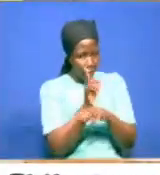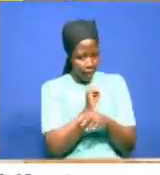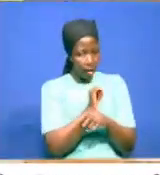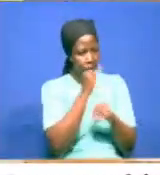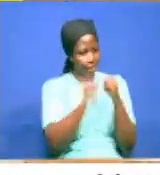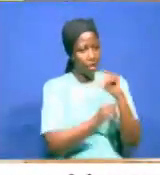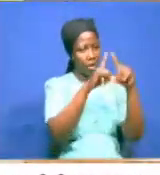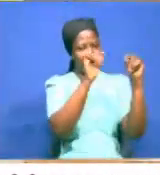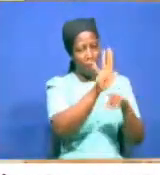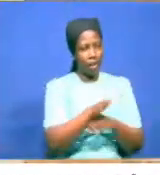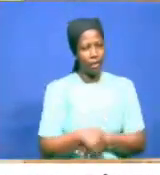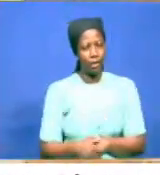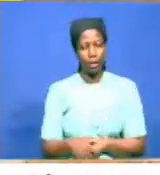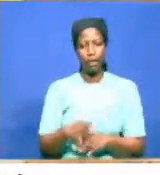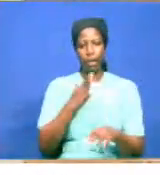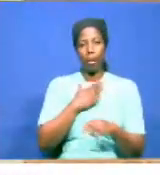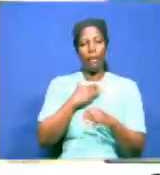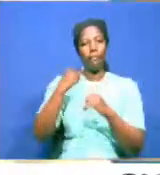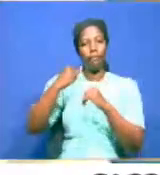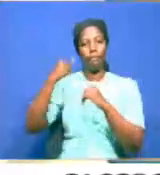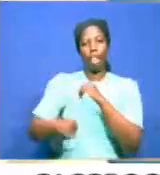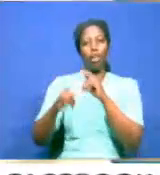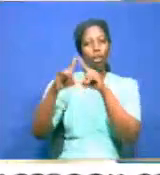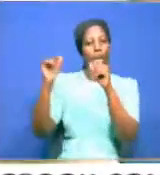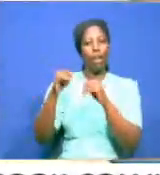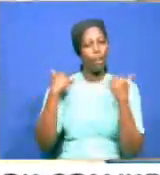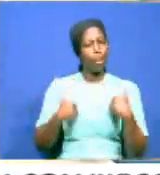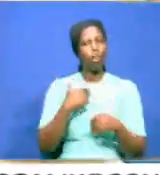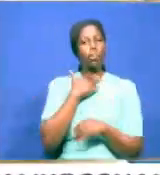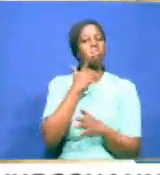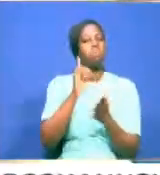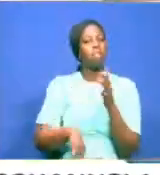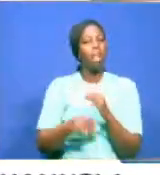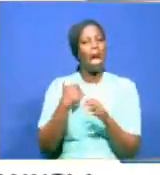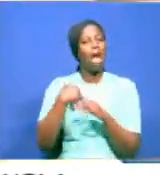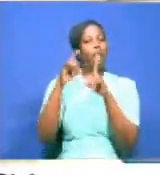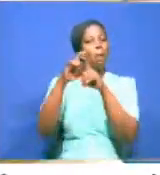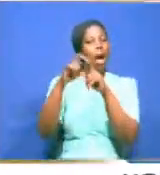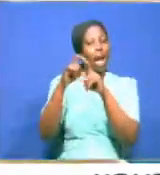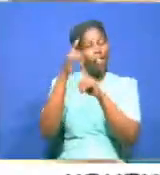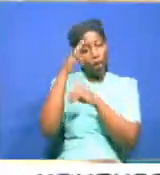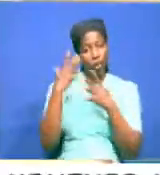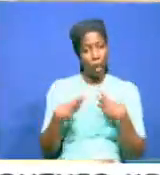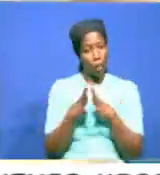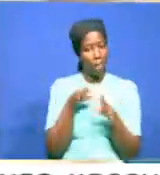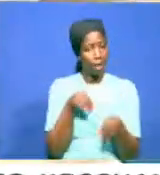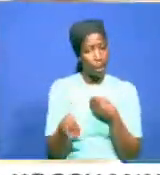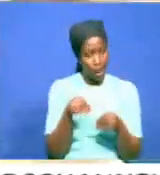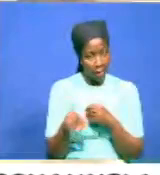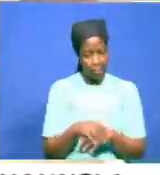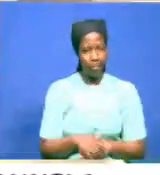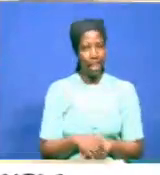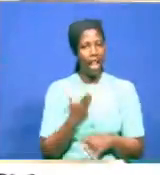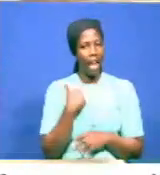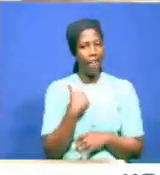word. My final word. Yes. I want to say that I have a word for persons with disabilities. Mm-hmm. I have a word